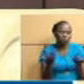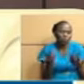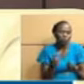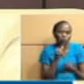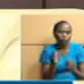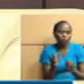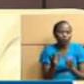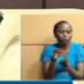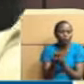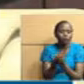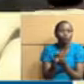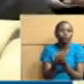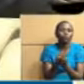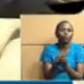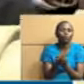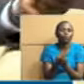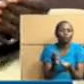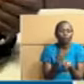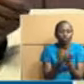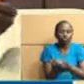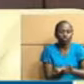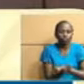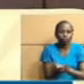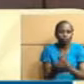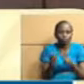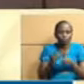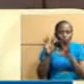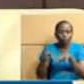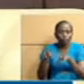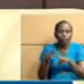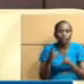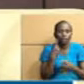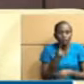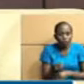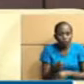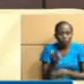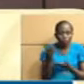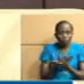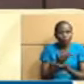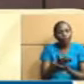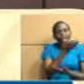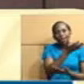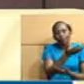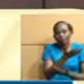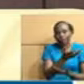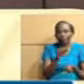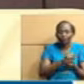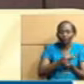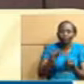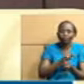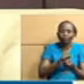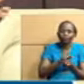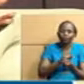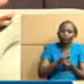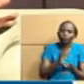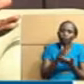available, but also have it for a rainy day. But now matoke is being plowed back into the garden, rotting in the plantations,